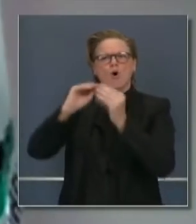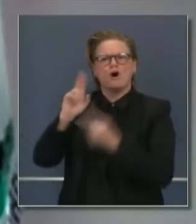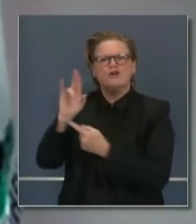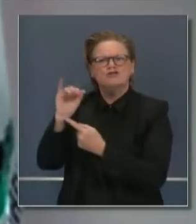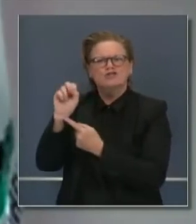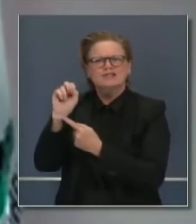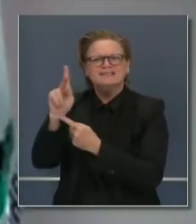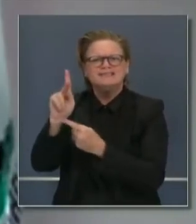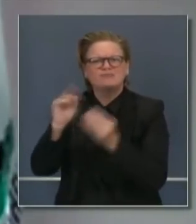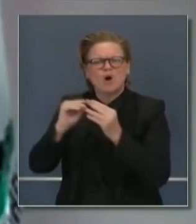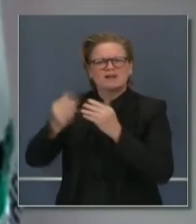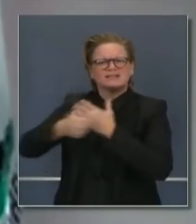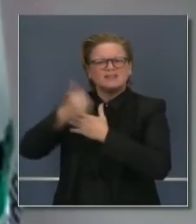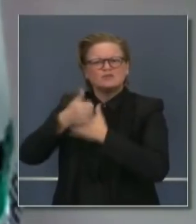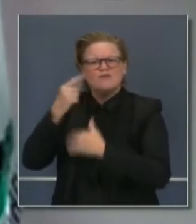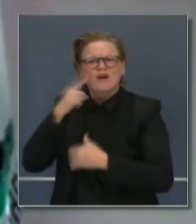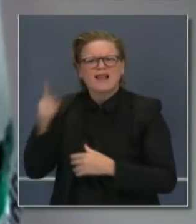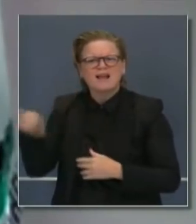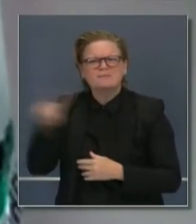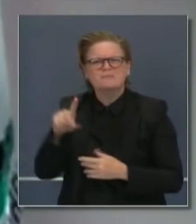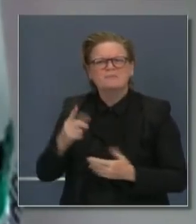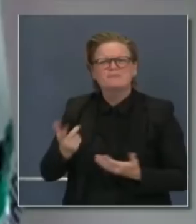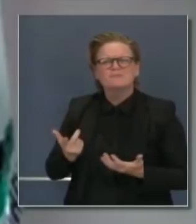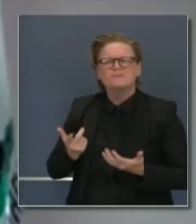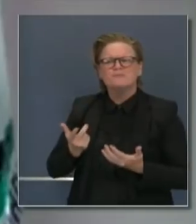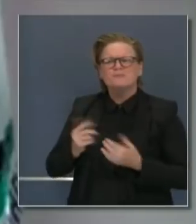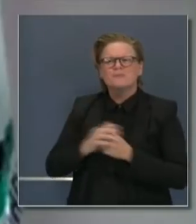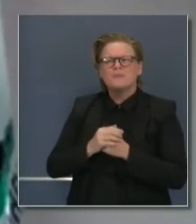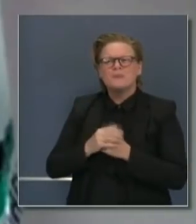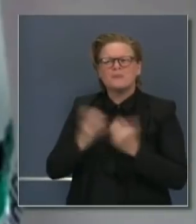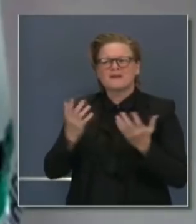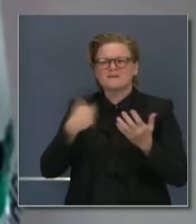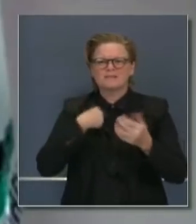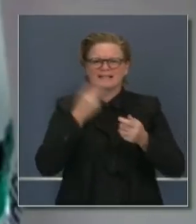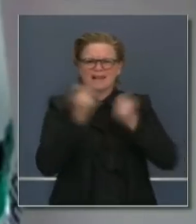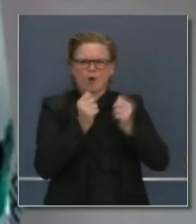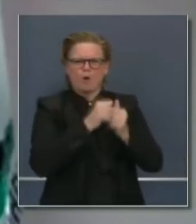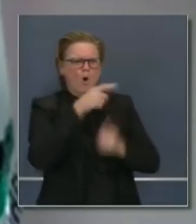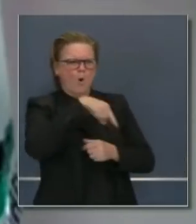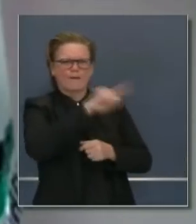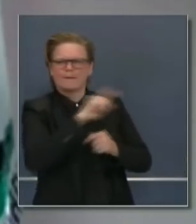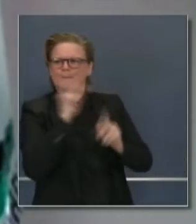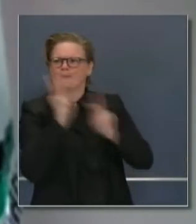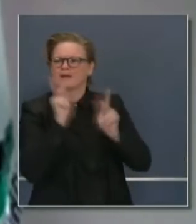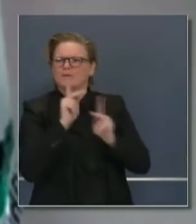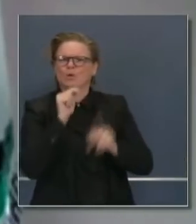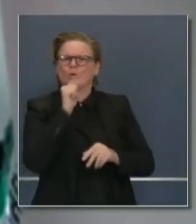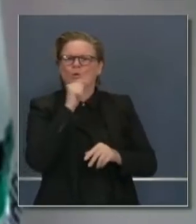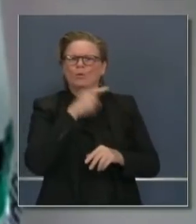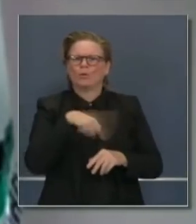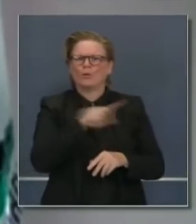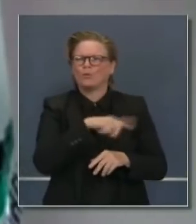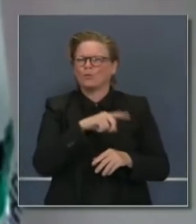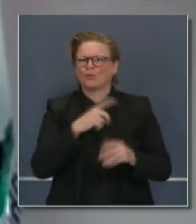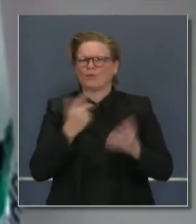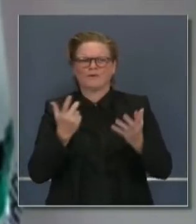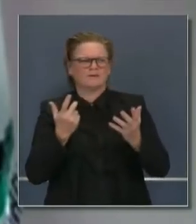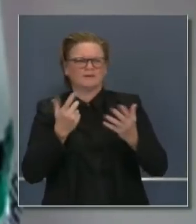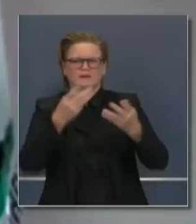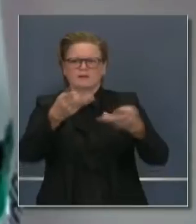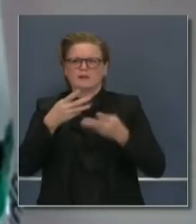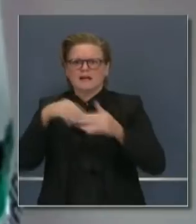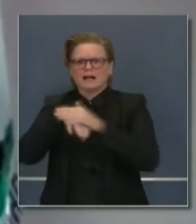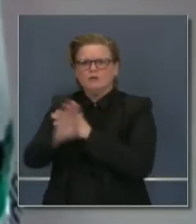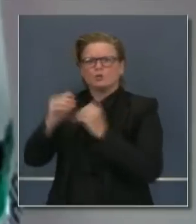the difficulty of dealing with people in an unknown space with diseases that we are just getting better at treating little by